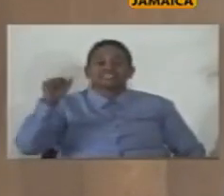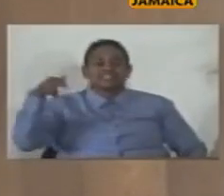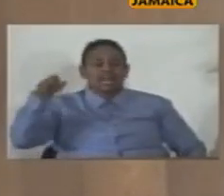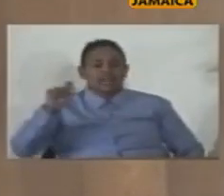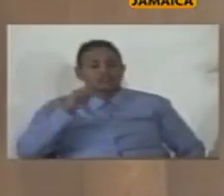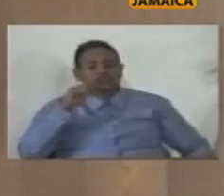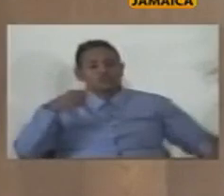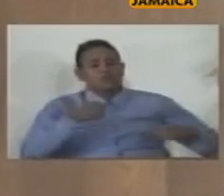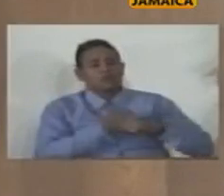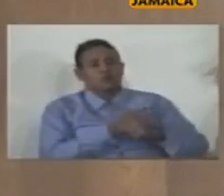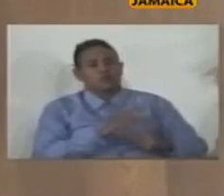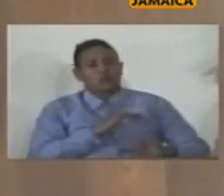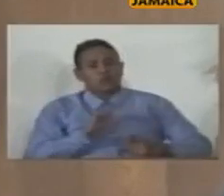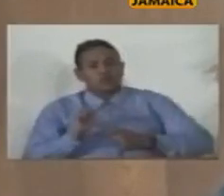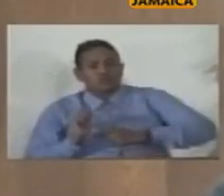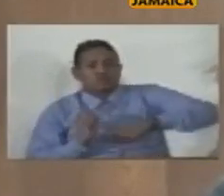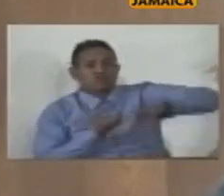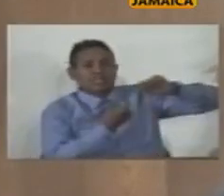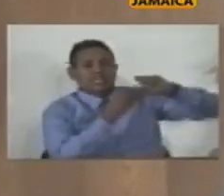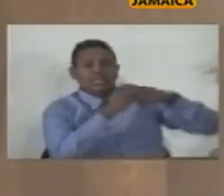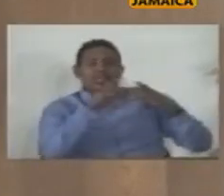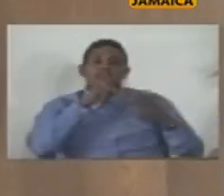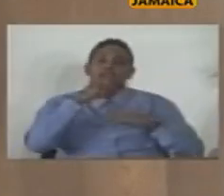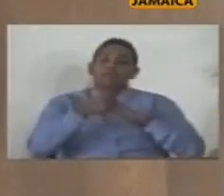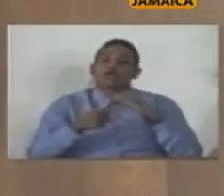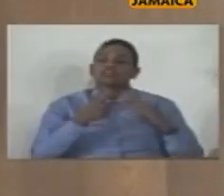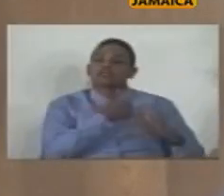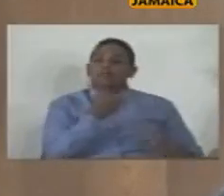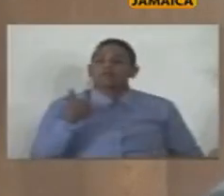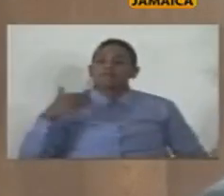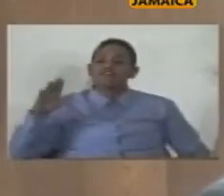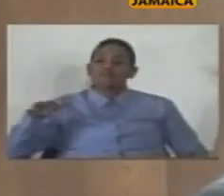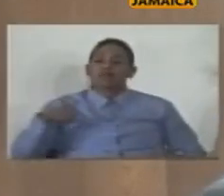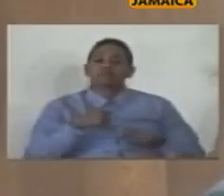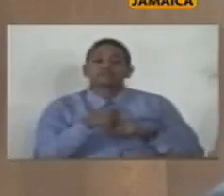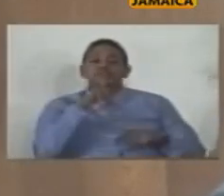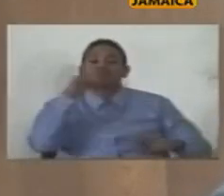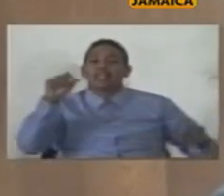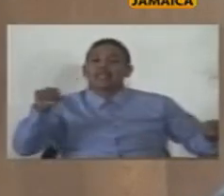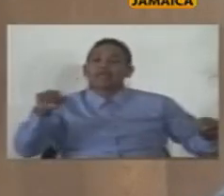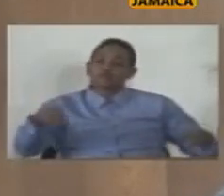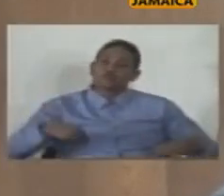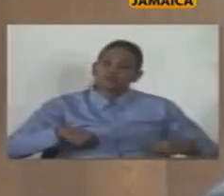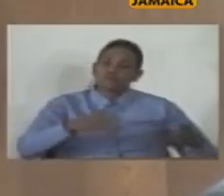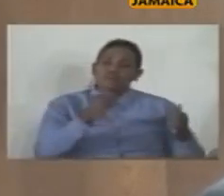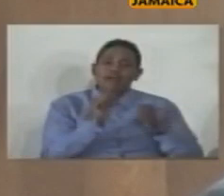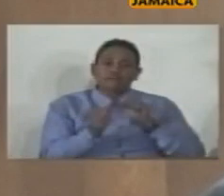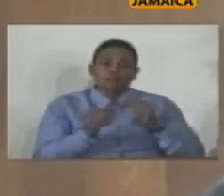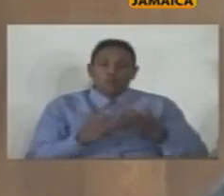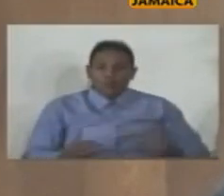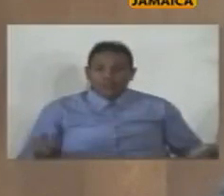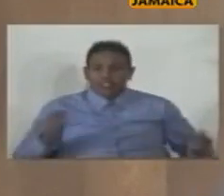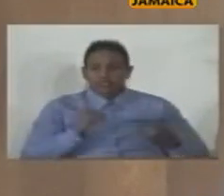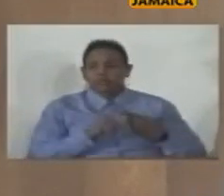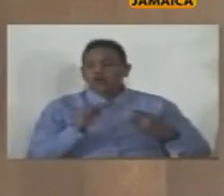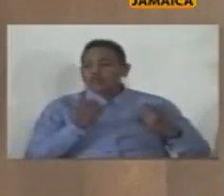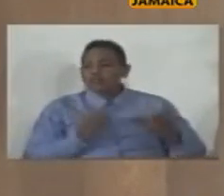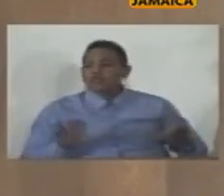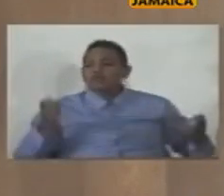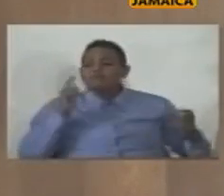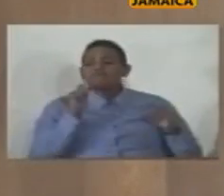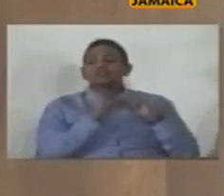greatest cricketers in the parish. As a Member of Parliament, I have been able to provide sporting gears and other equipment for the